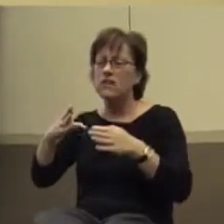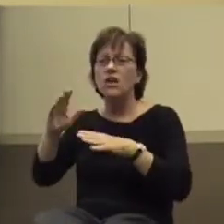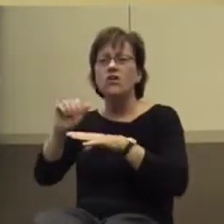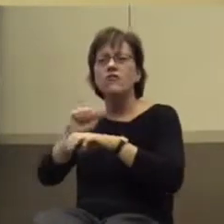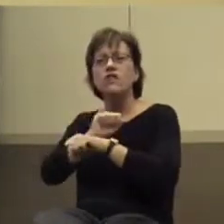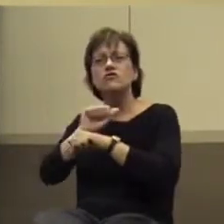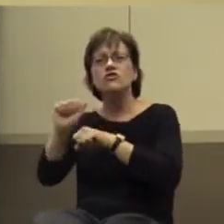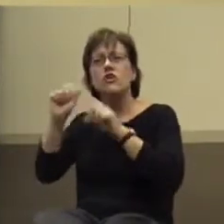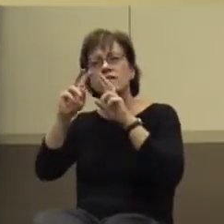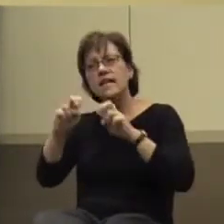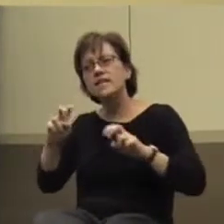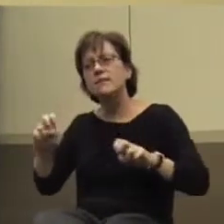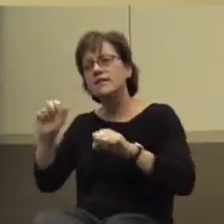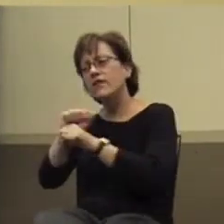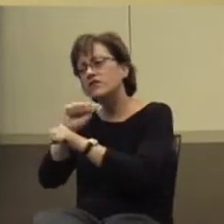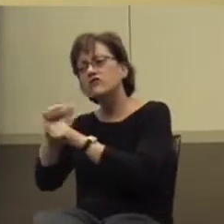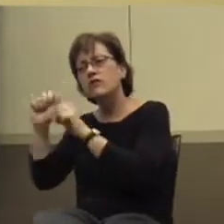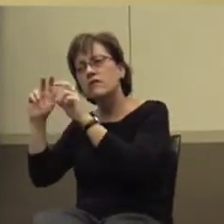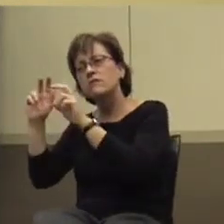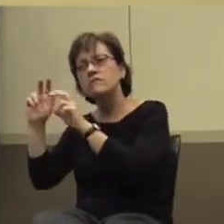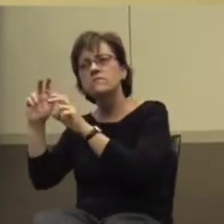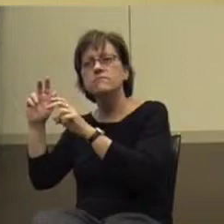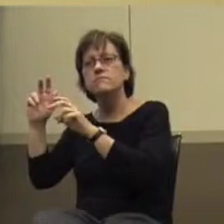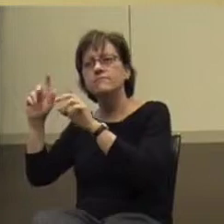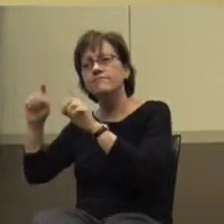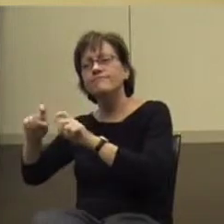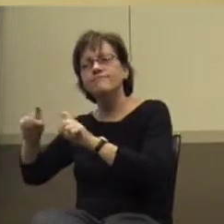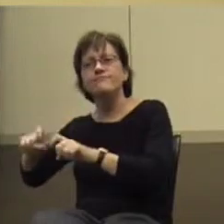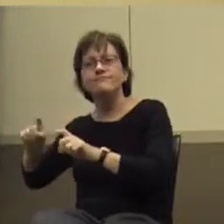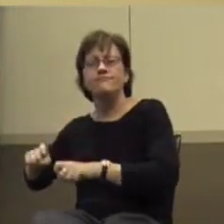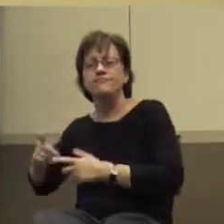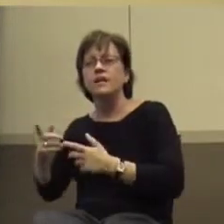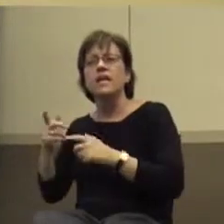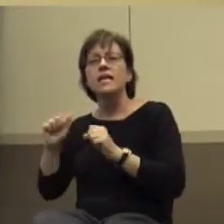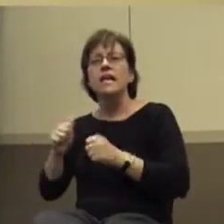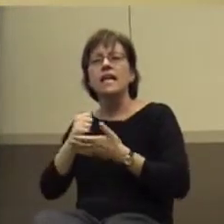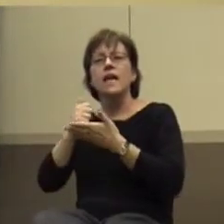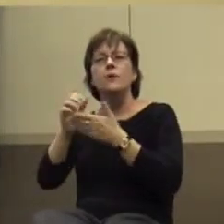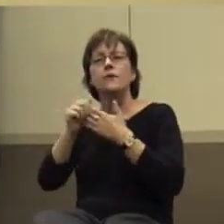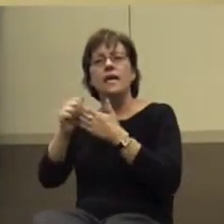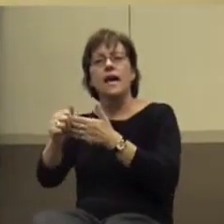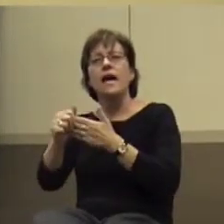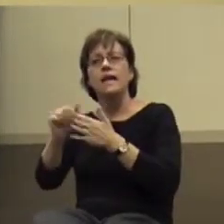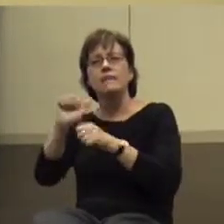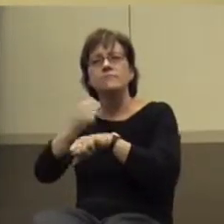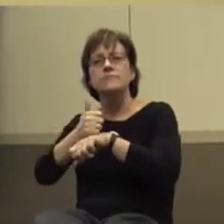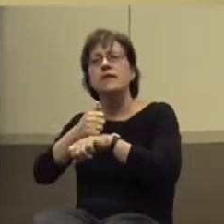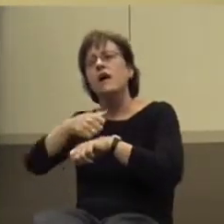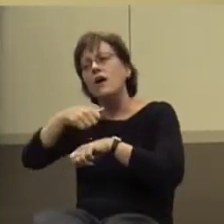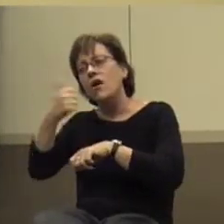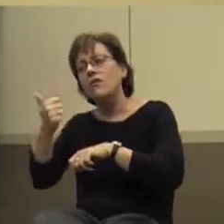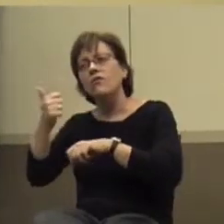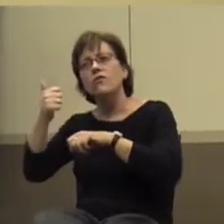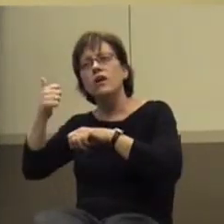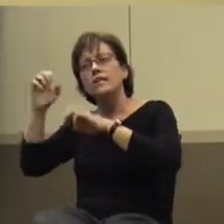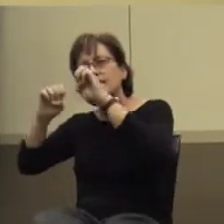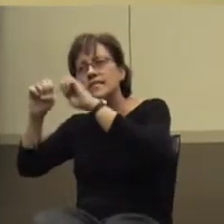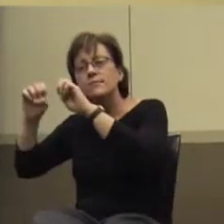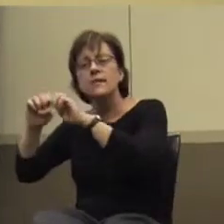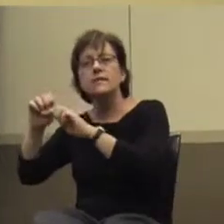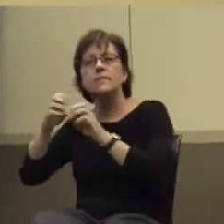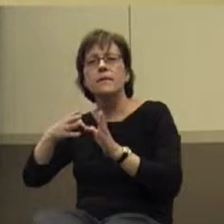And these can help guide the formulation of other assessment methods. What's nice is if you can get a good blend of assessment methods, right? Because